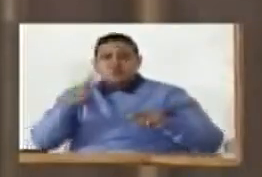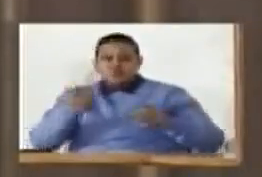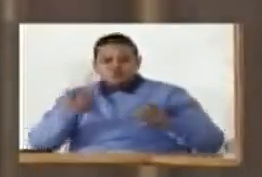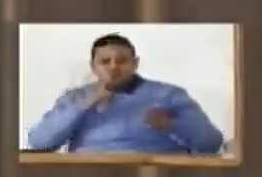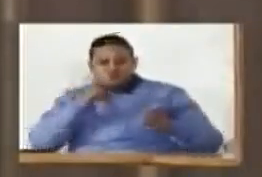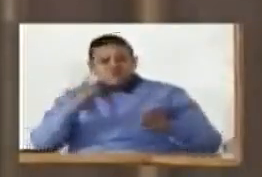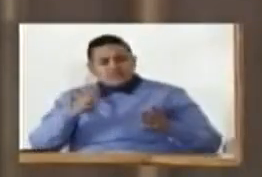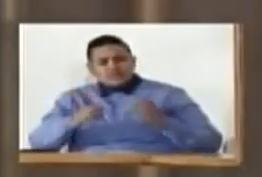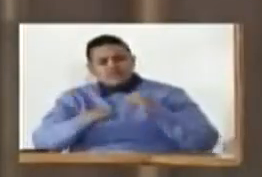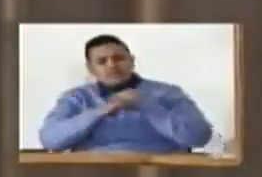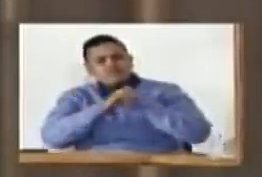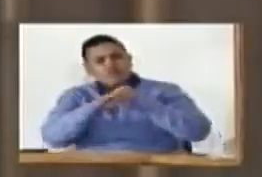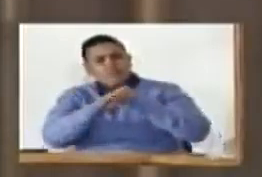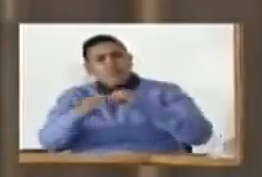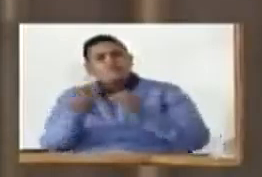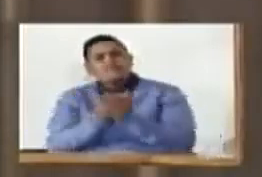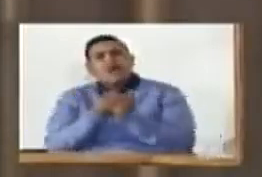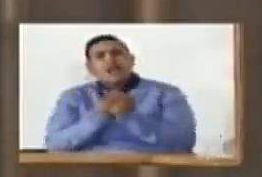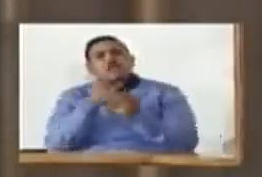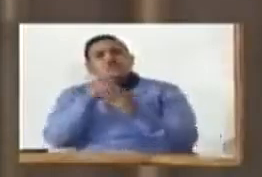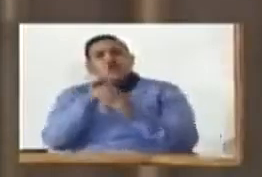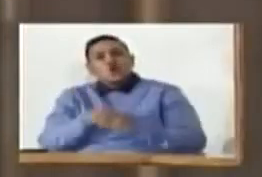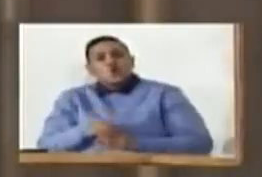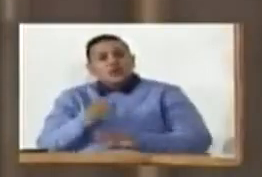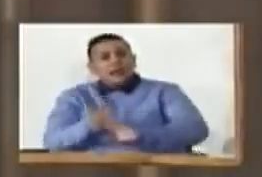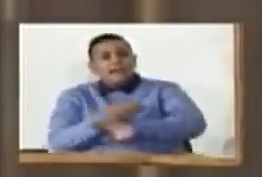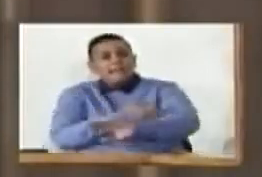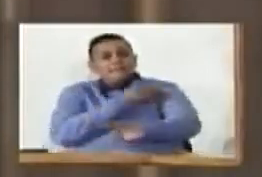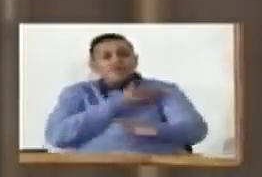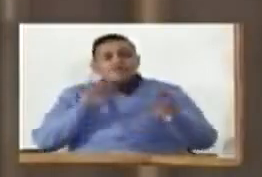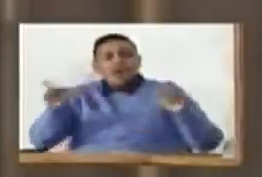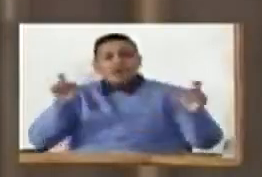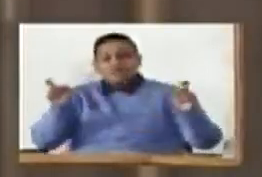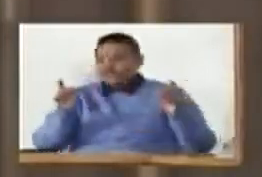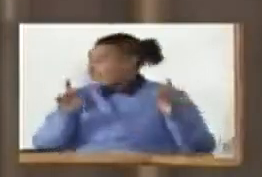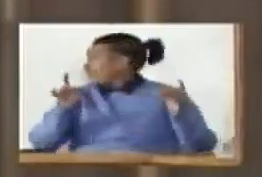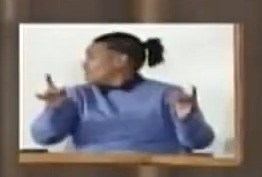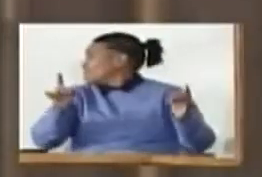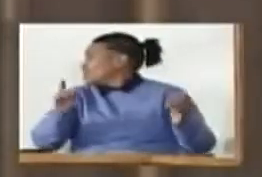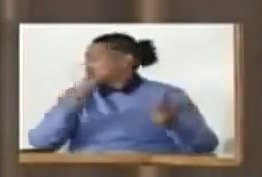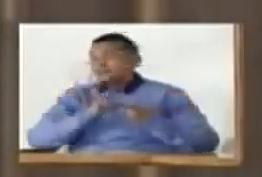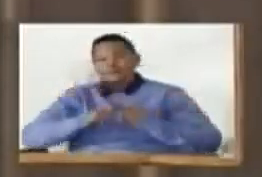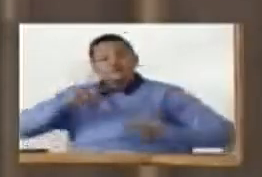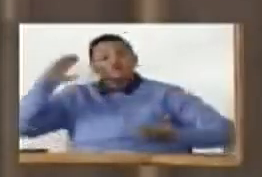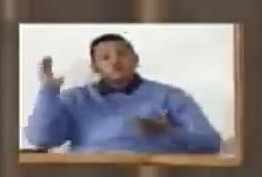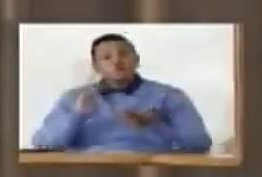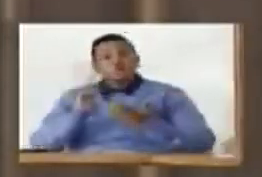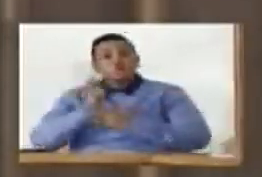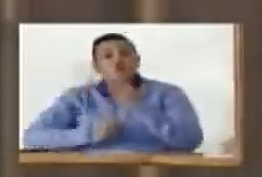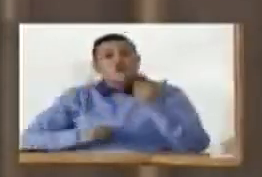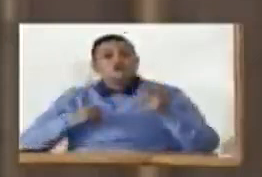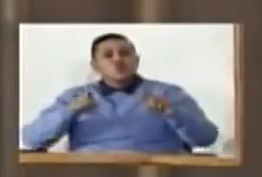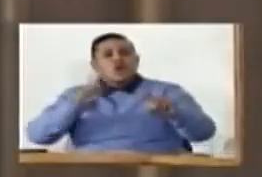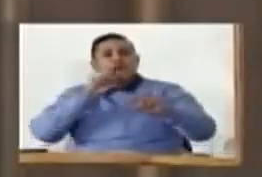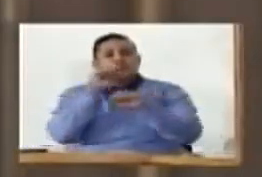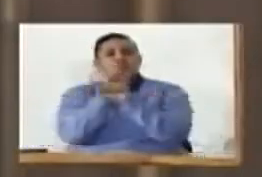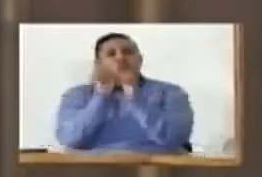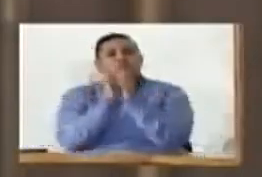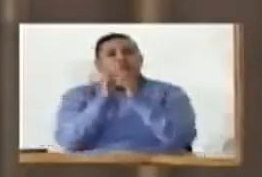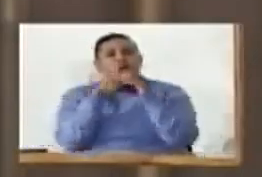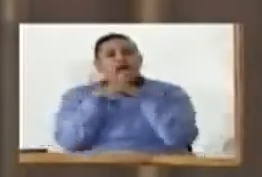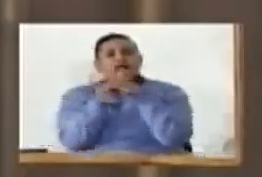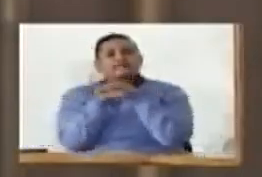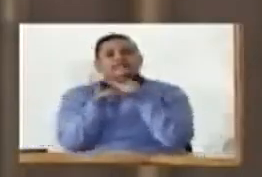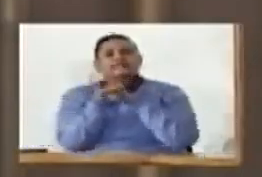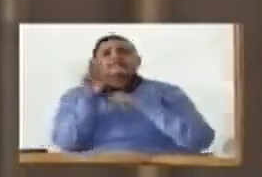financial inclusion, improve administrative efficiency, and reduce costs while ensuring greater